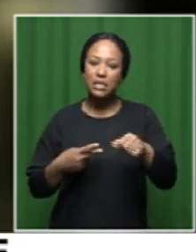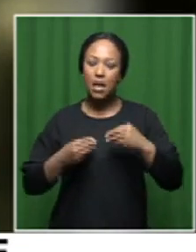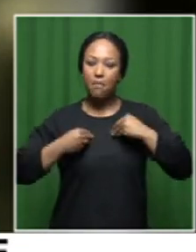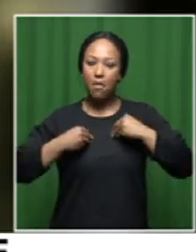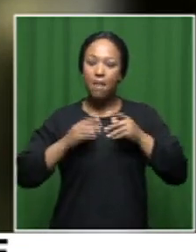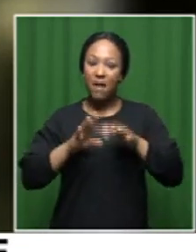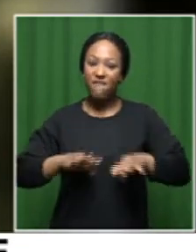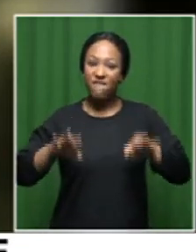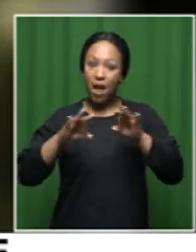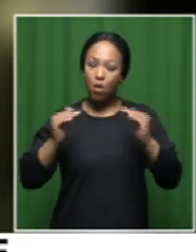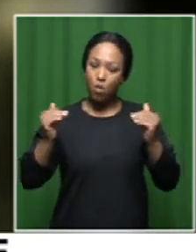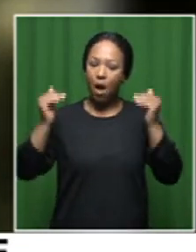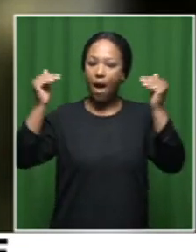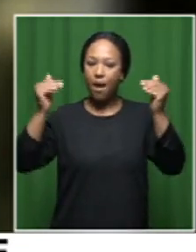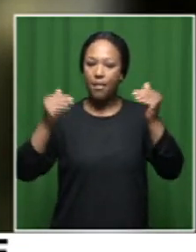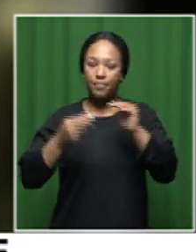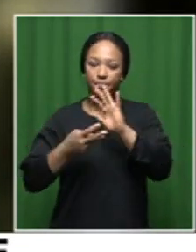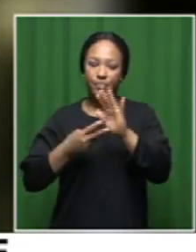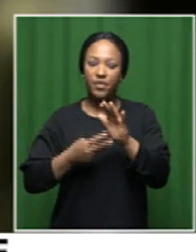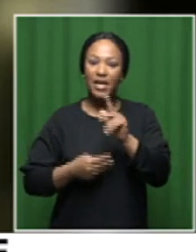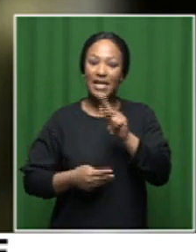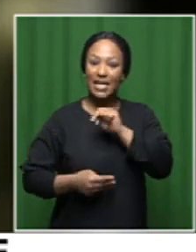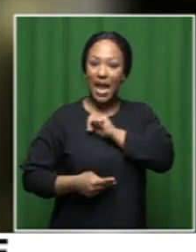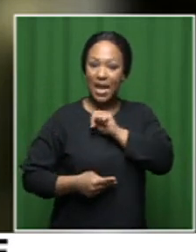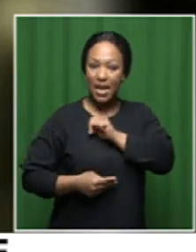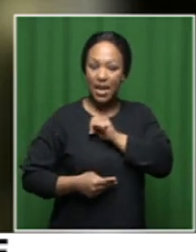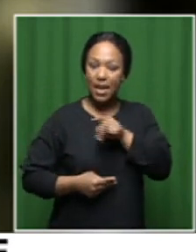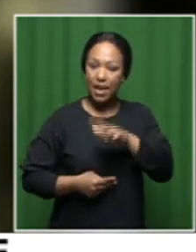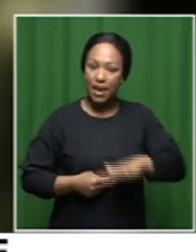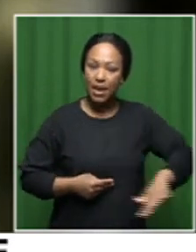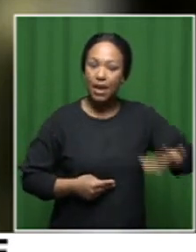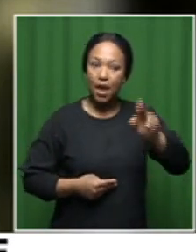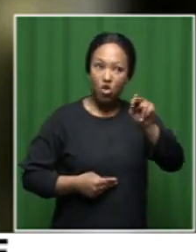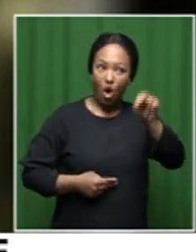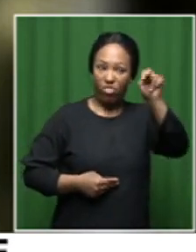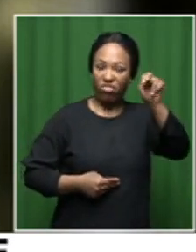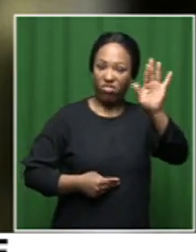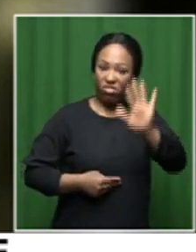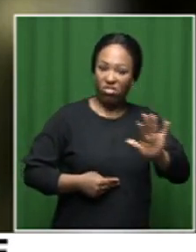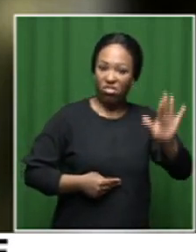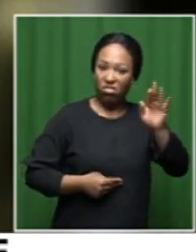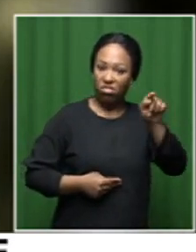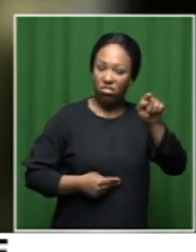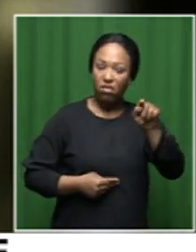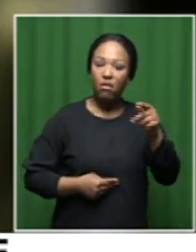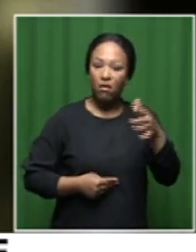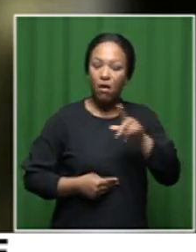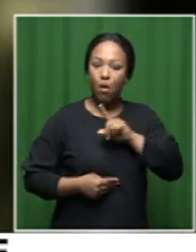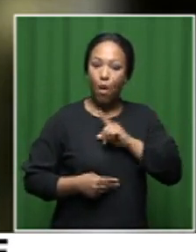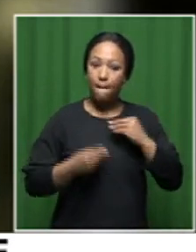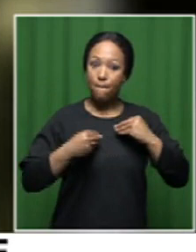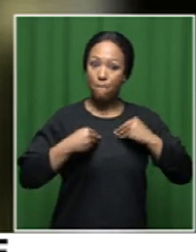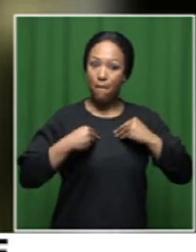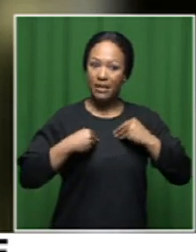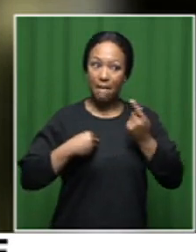values are much, much higher. And in KZN, and particularly the north coast of KZN, it's seen a huge increase in property value